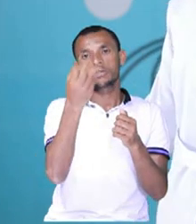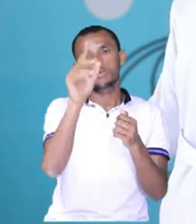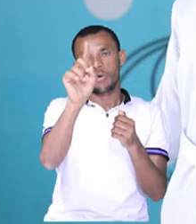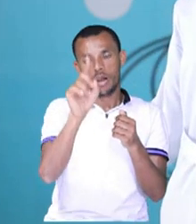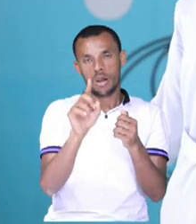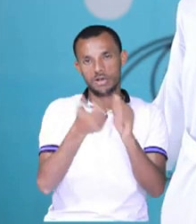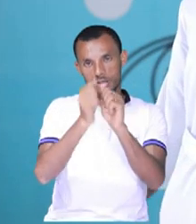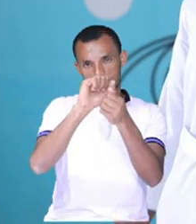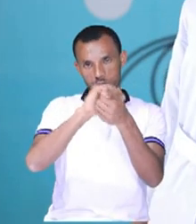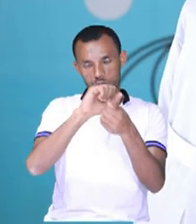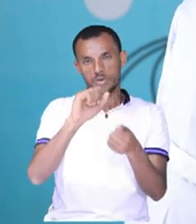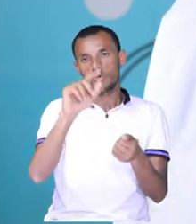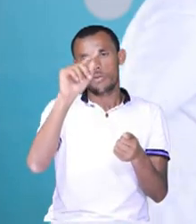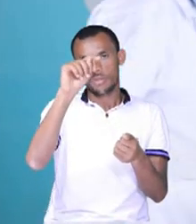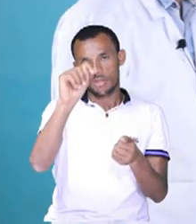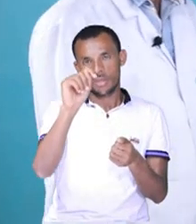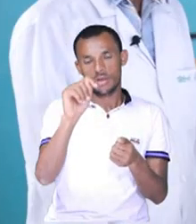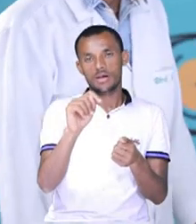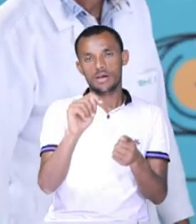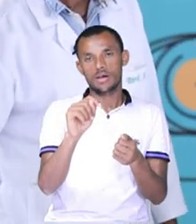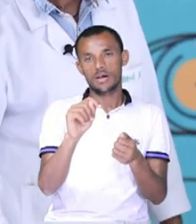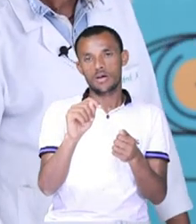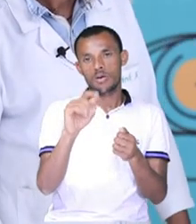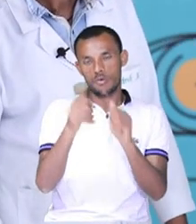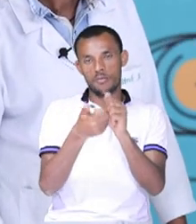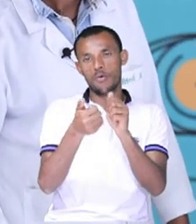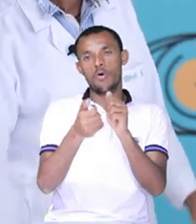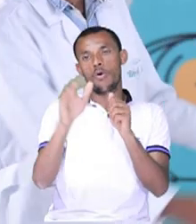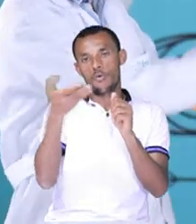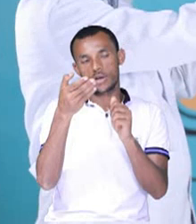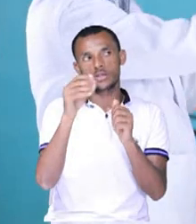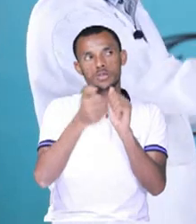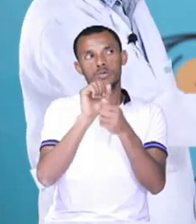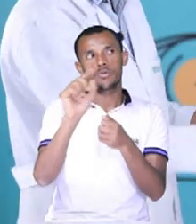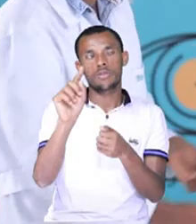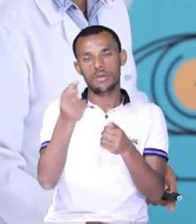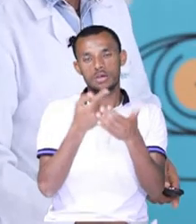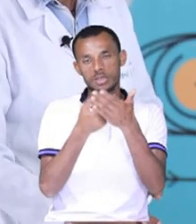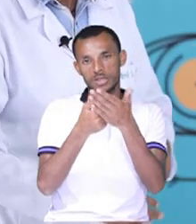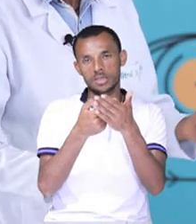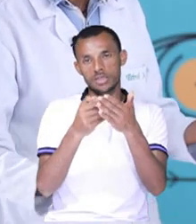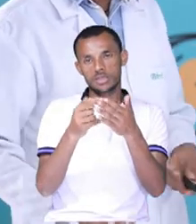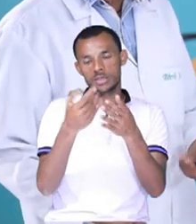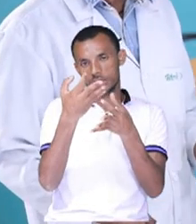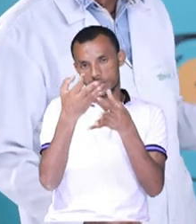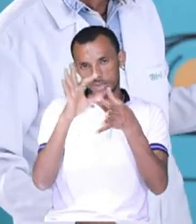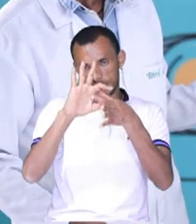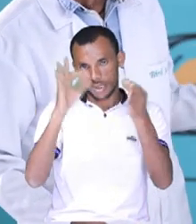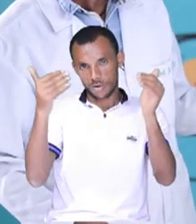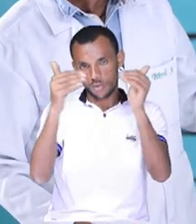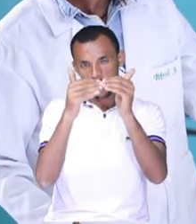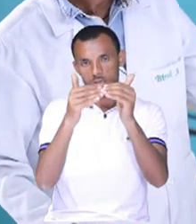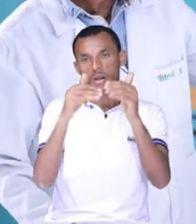Therefore, changing concentration of B over change of T. This equation generally rate expression.